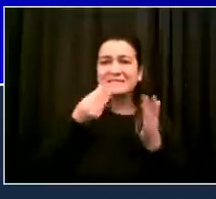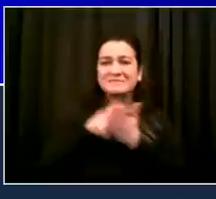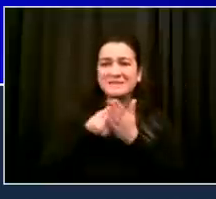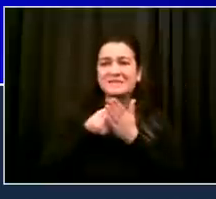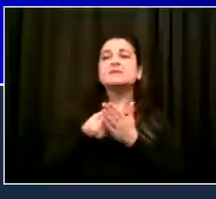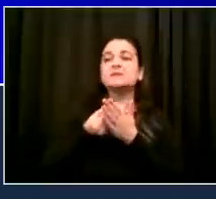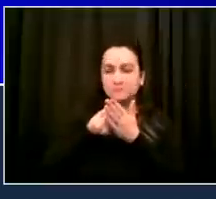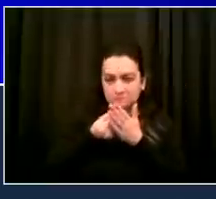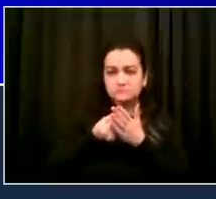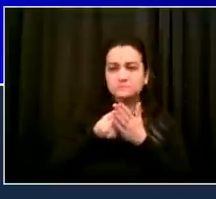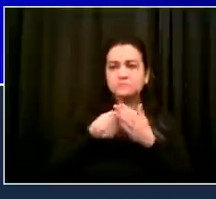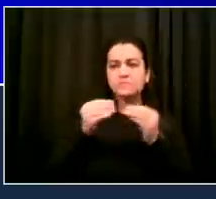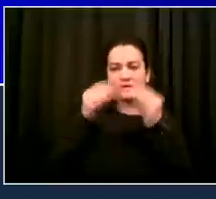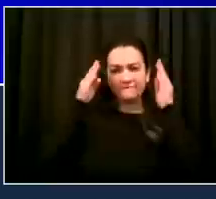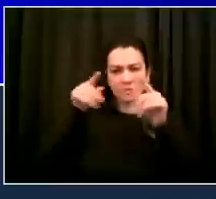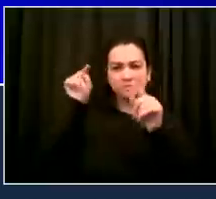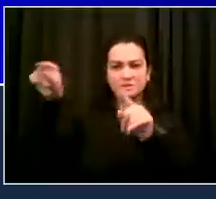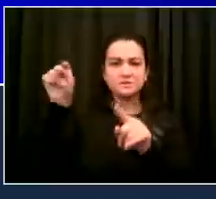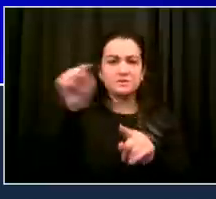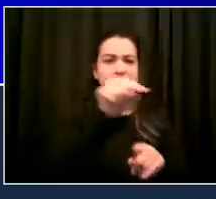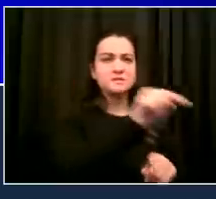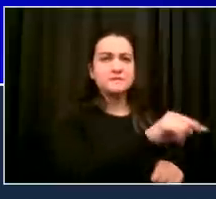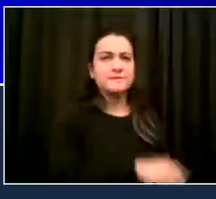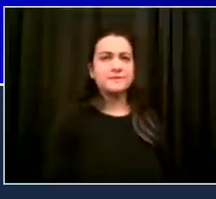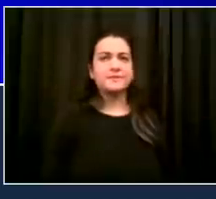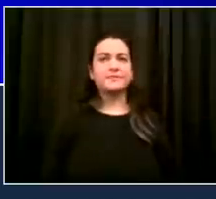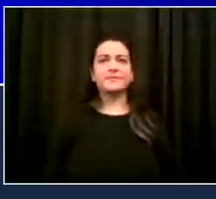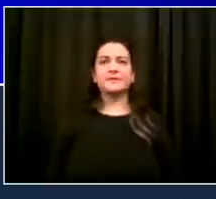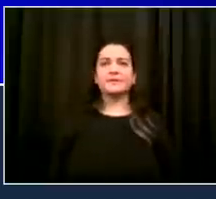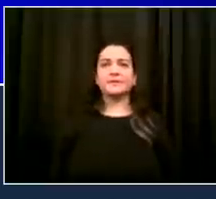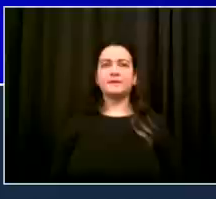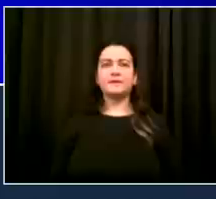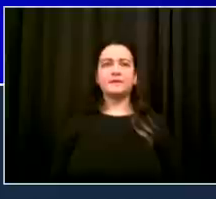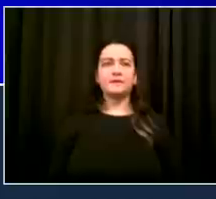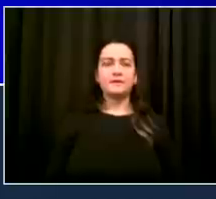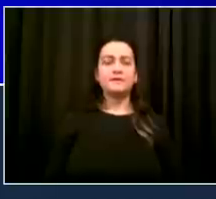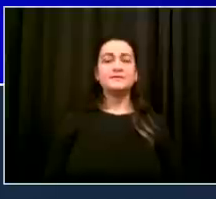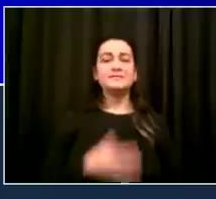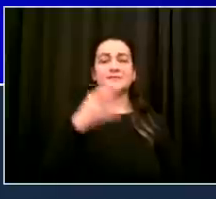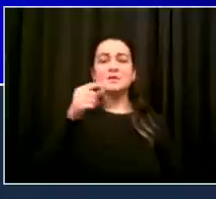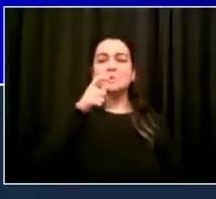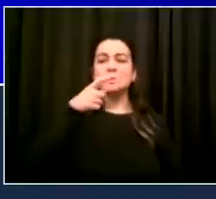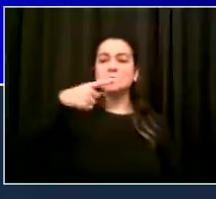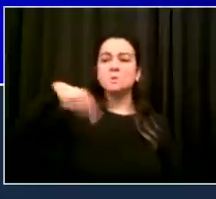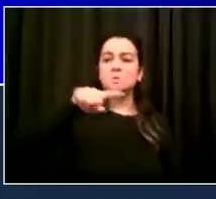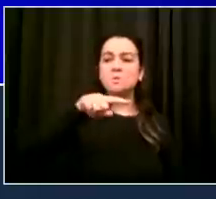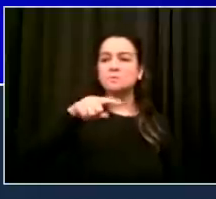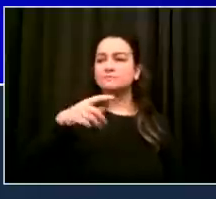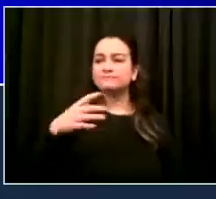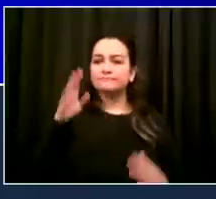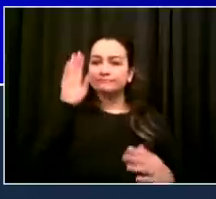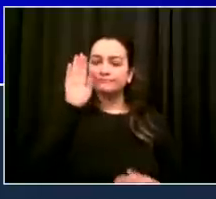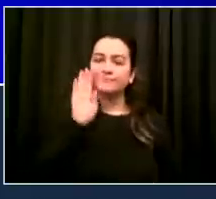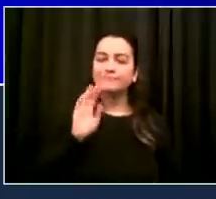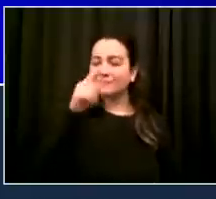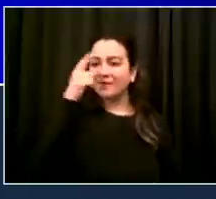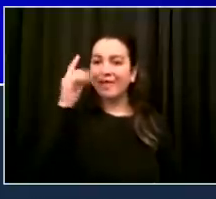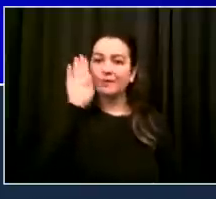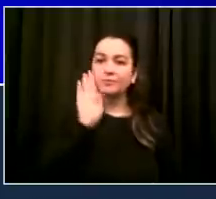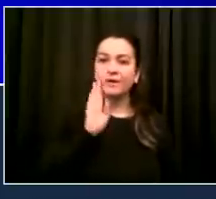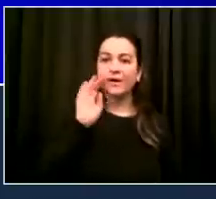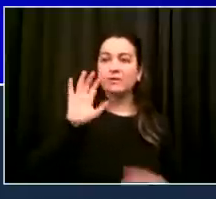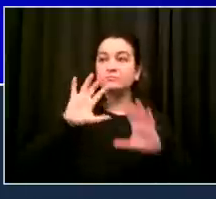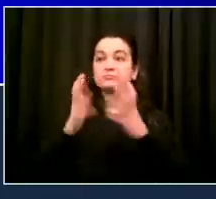for us too. With our partners at NYCHA, with our partners in the senior housing community, with our partners,